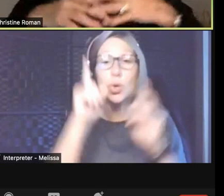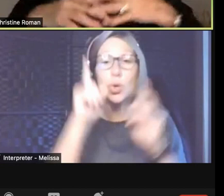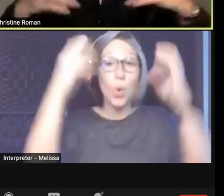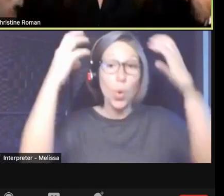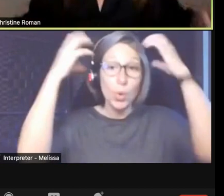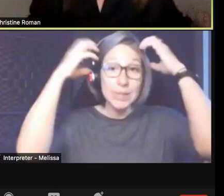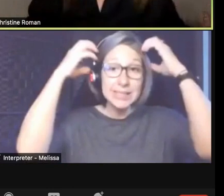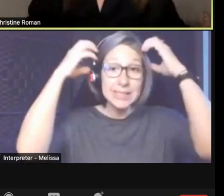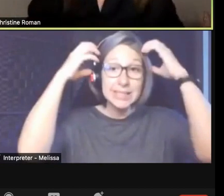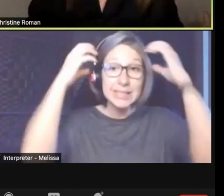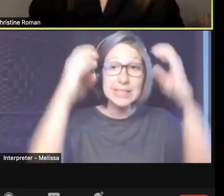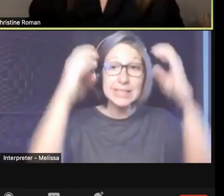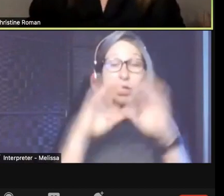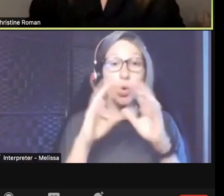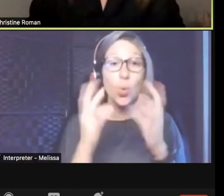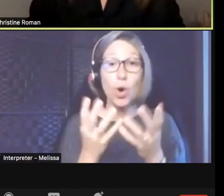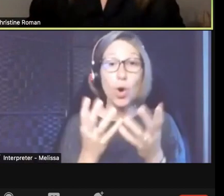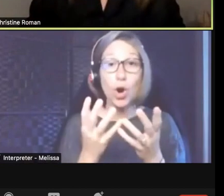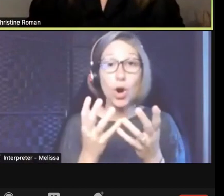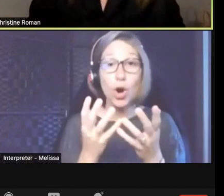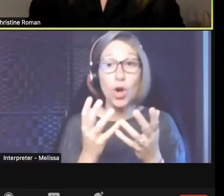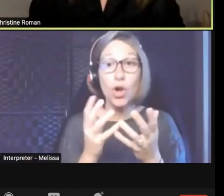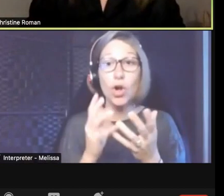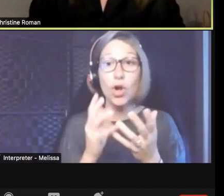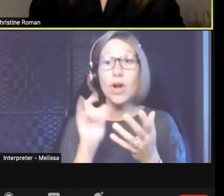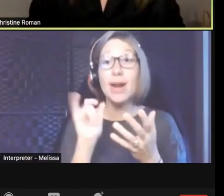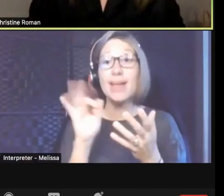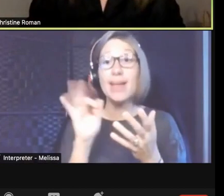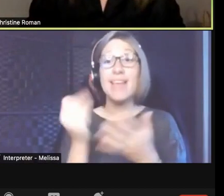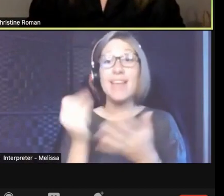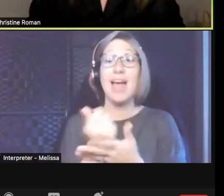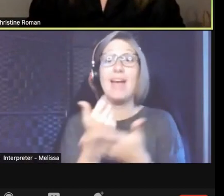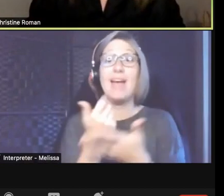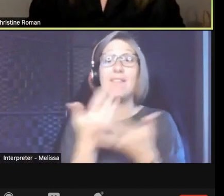example, then nothing is salient.